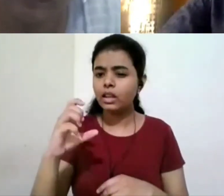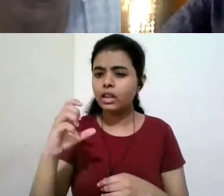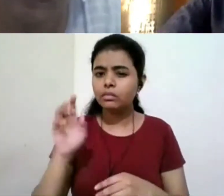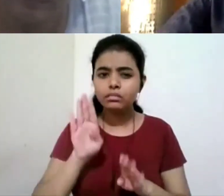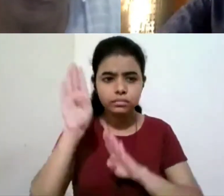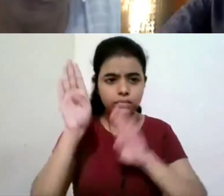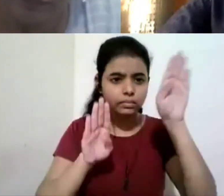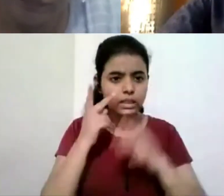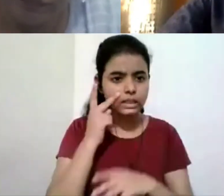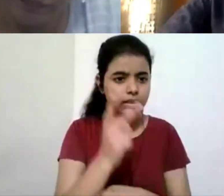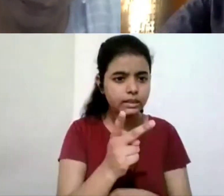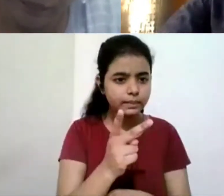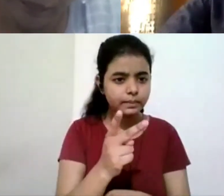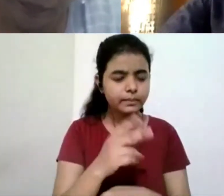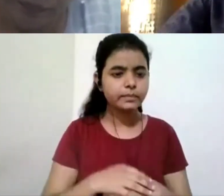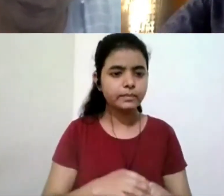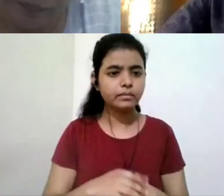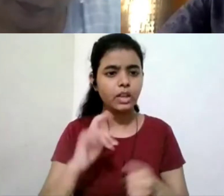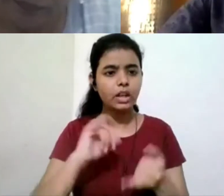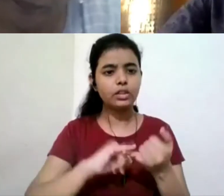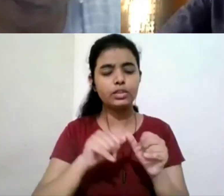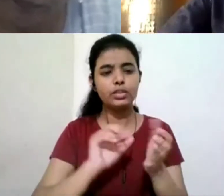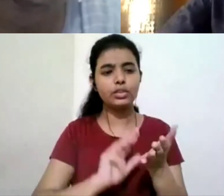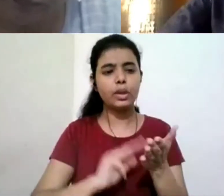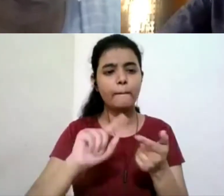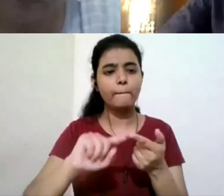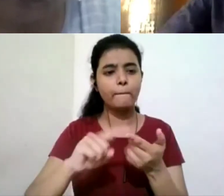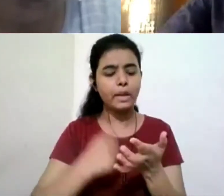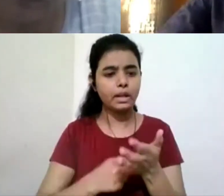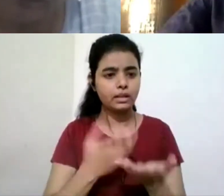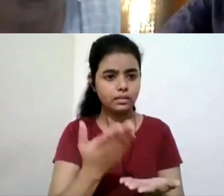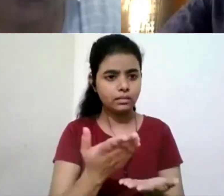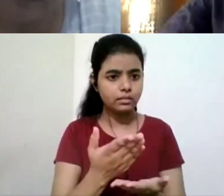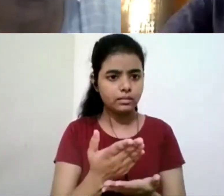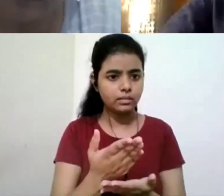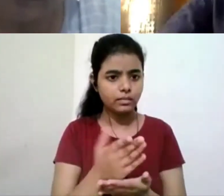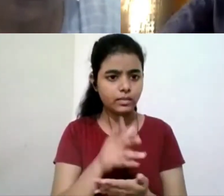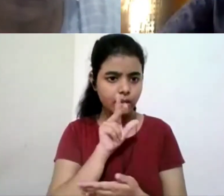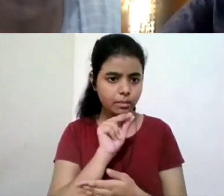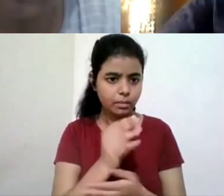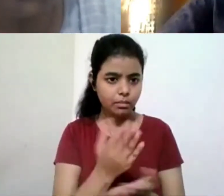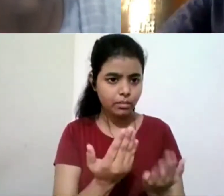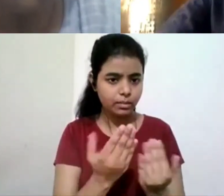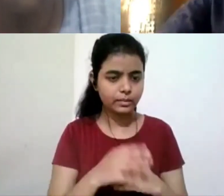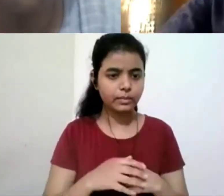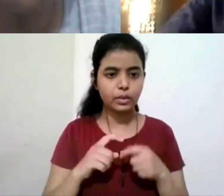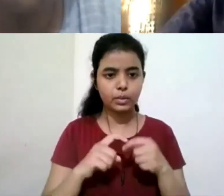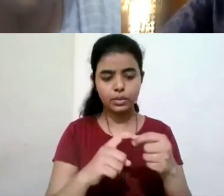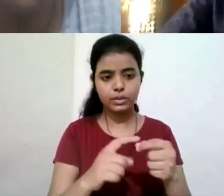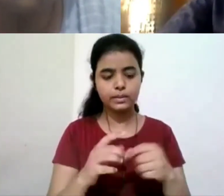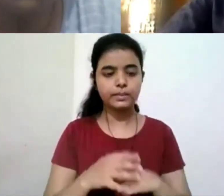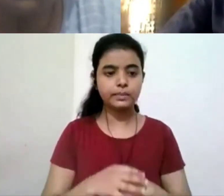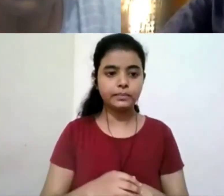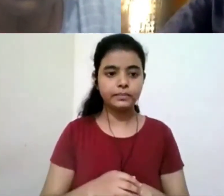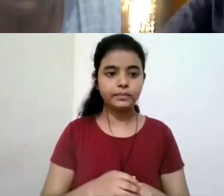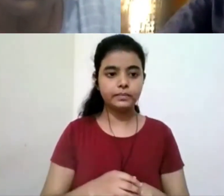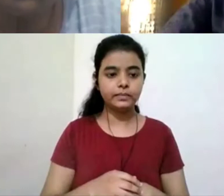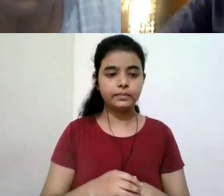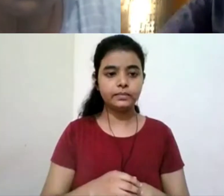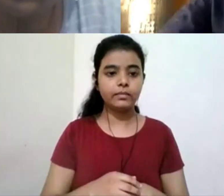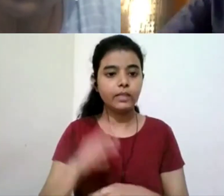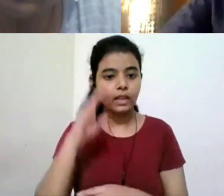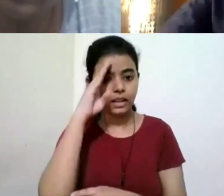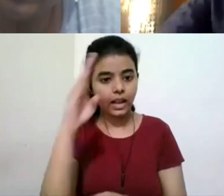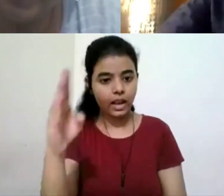up. Sameer Chaturvedi, would you unmute and ask your question, please? Hi,